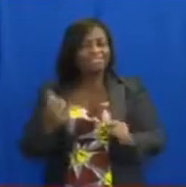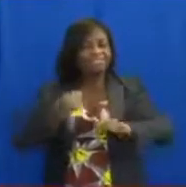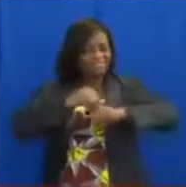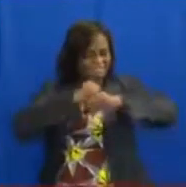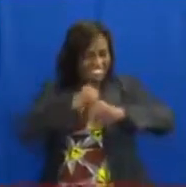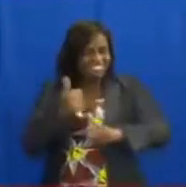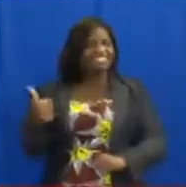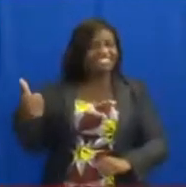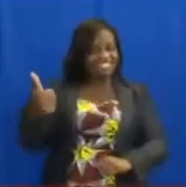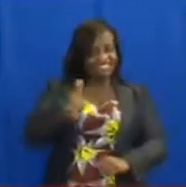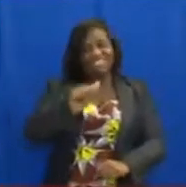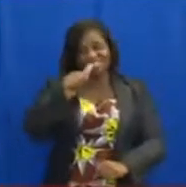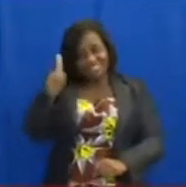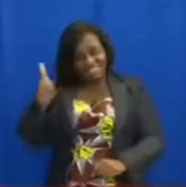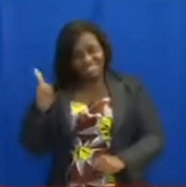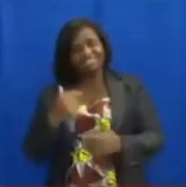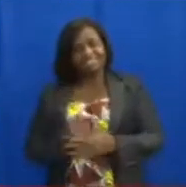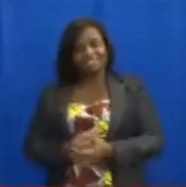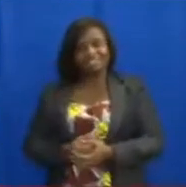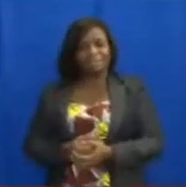protect themselves and others.